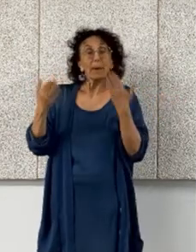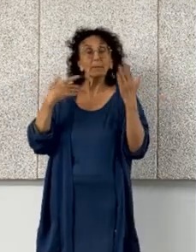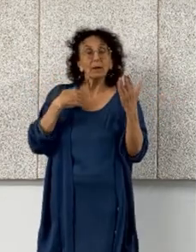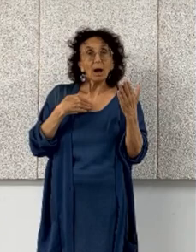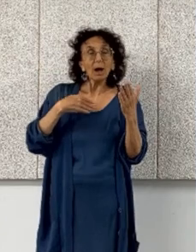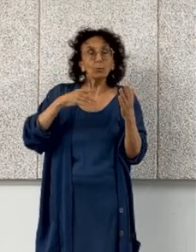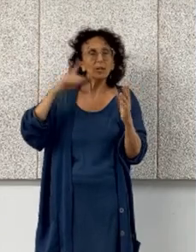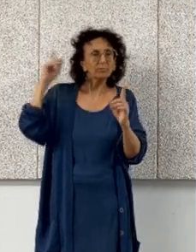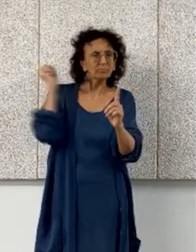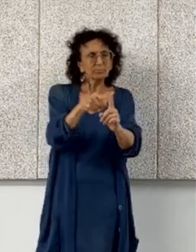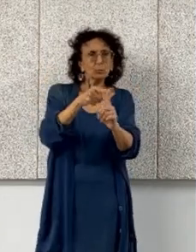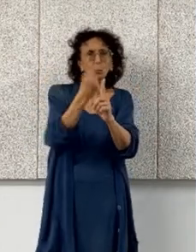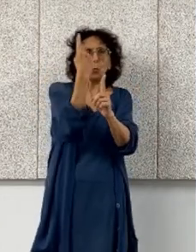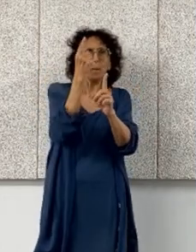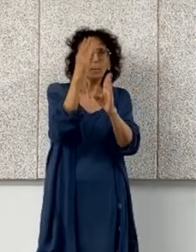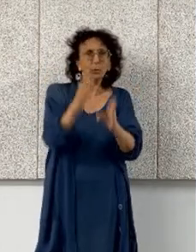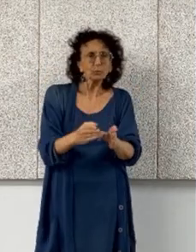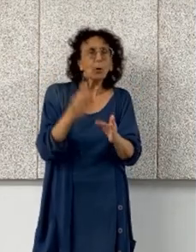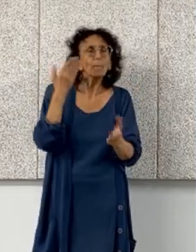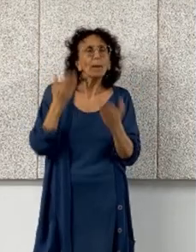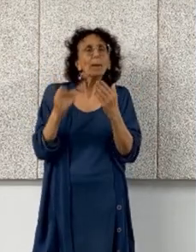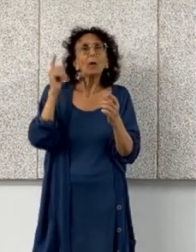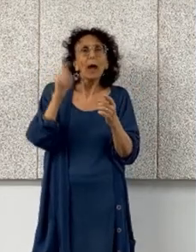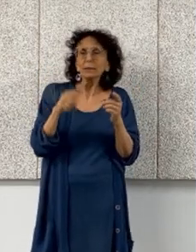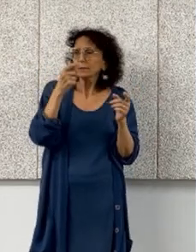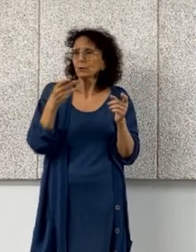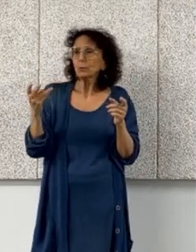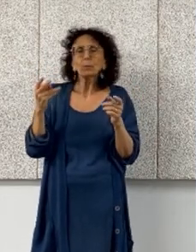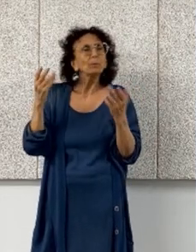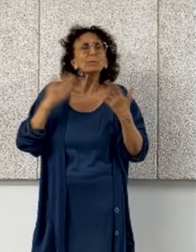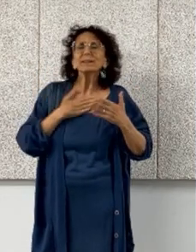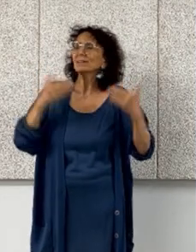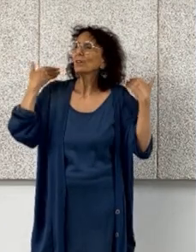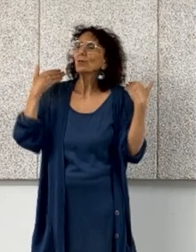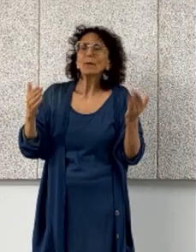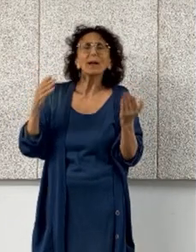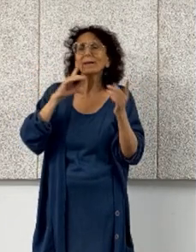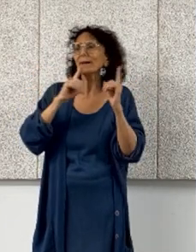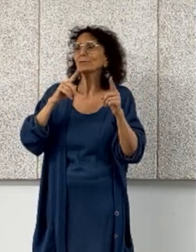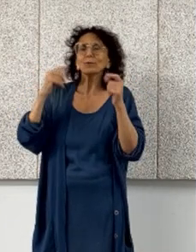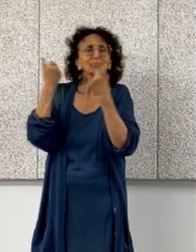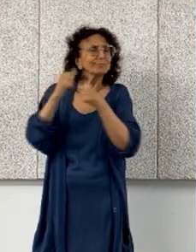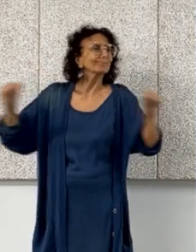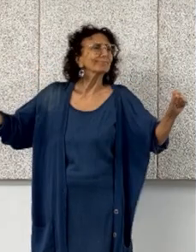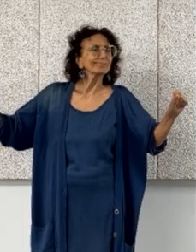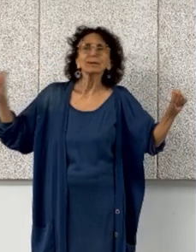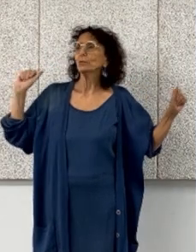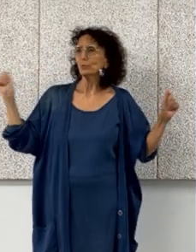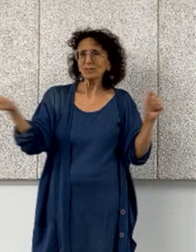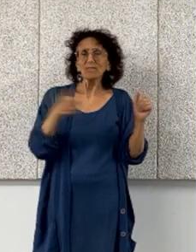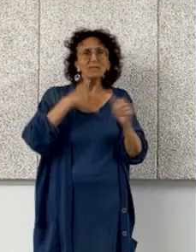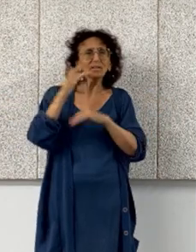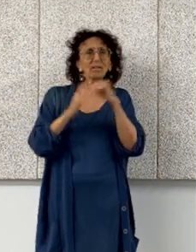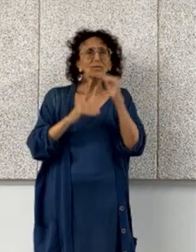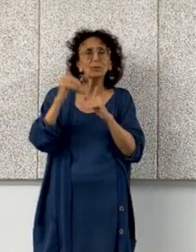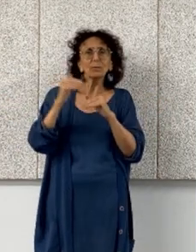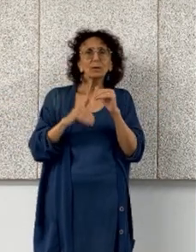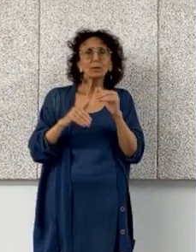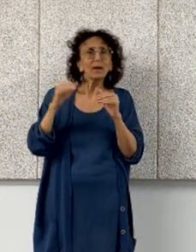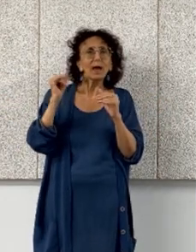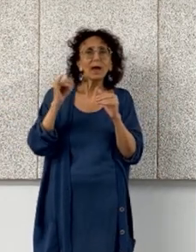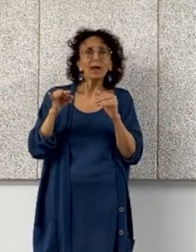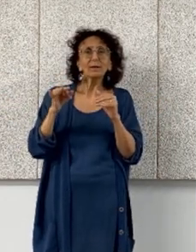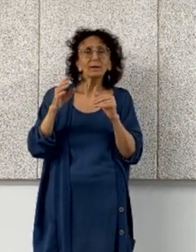of a particular person or people, but I encourage you all to answer or share whatever you feel comfortable sharing, including telling me